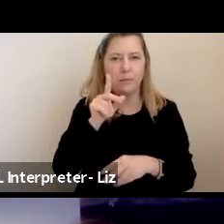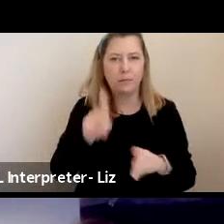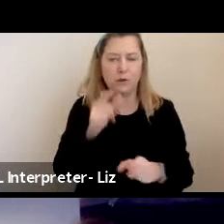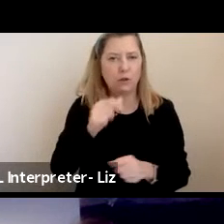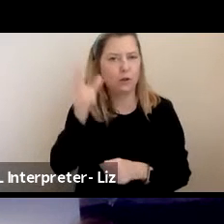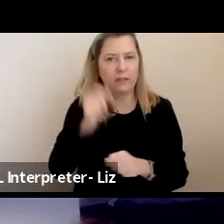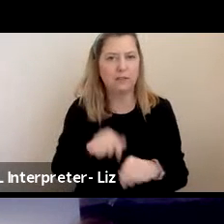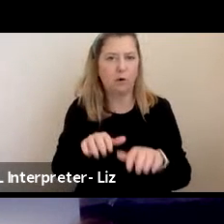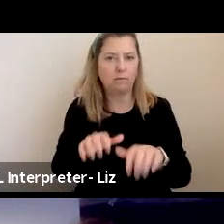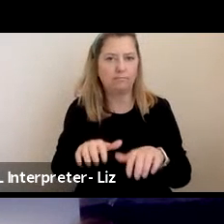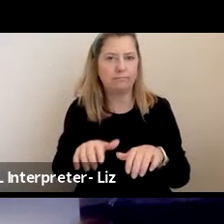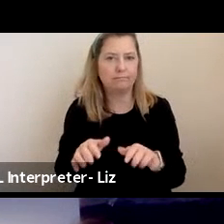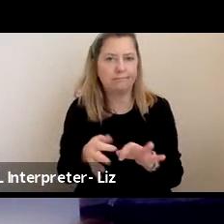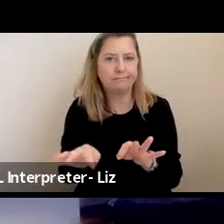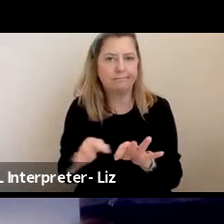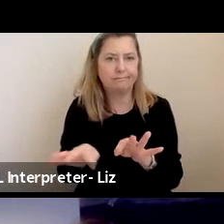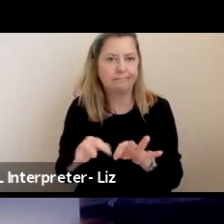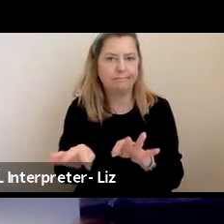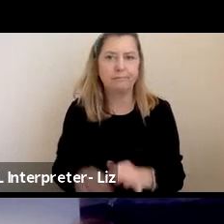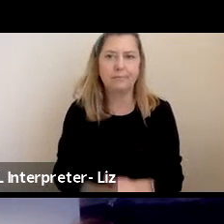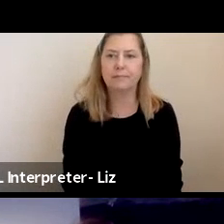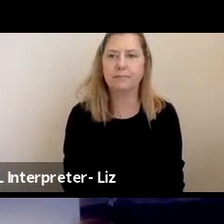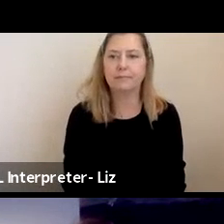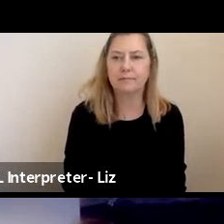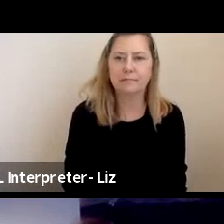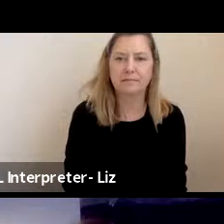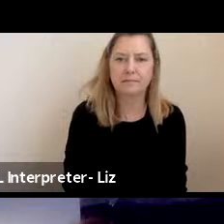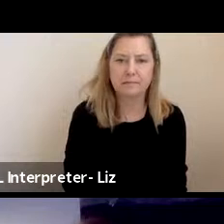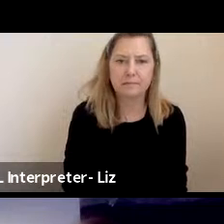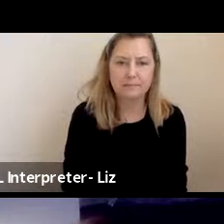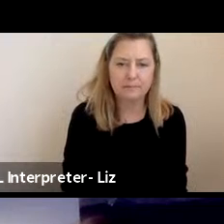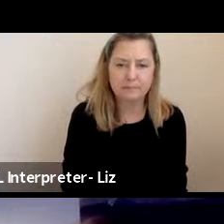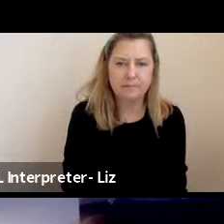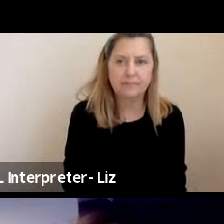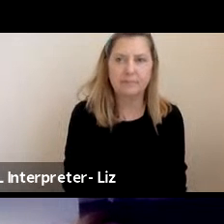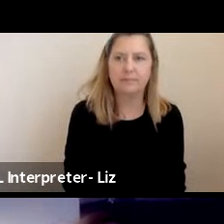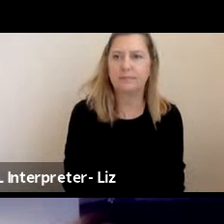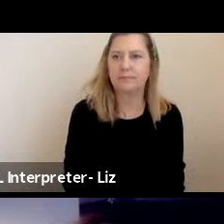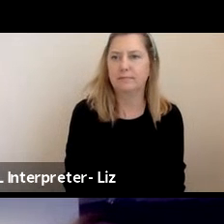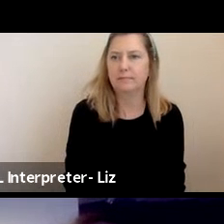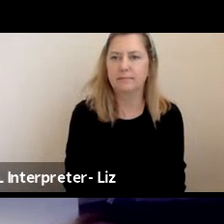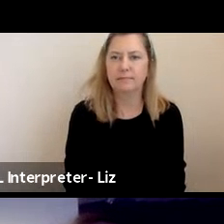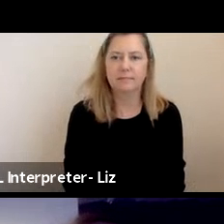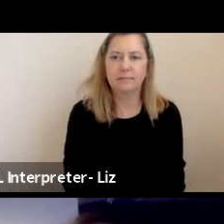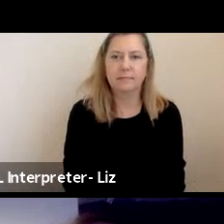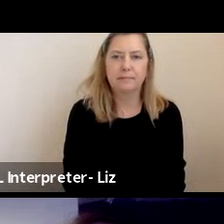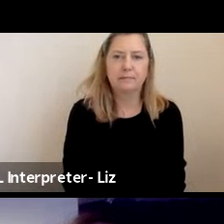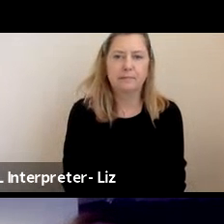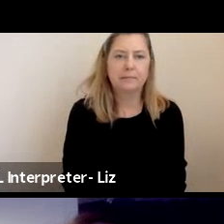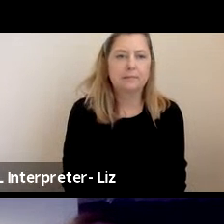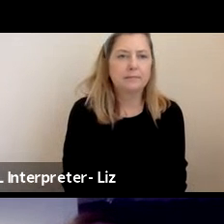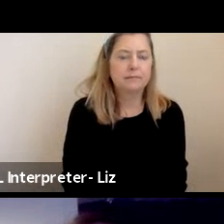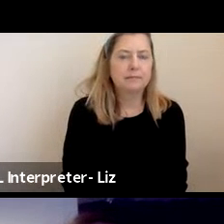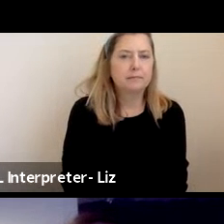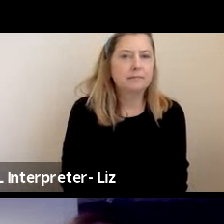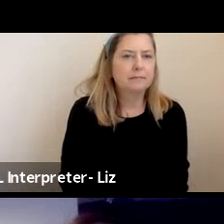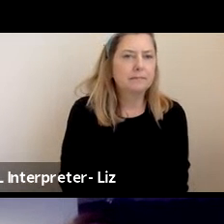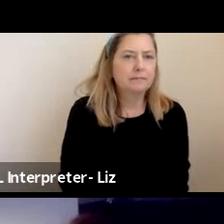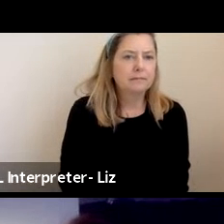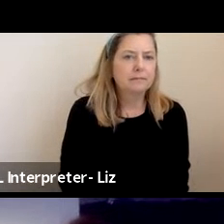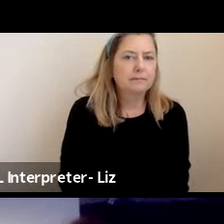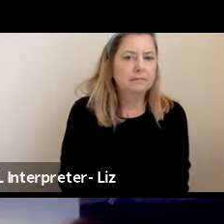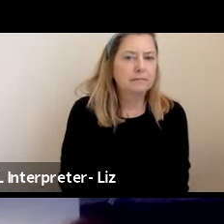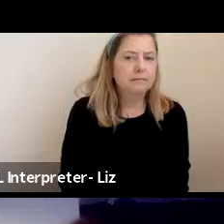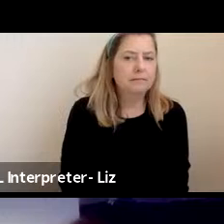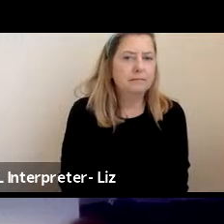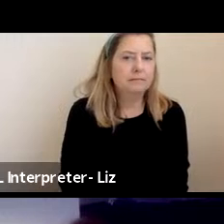I mean, we can try if they think the sound's coming from here. If it's coming from like the connection with the YouTube thing, Right. then there's. Well, some of these individuals